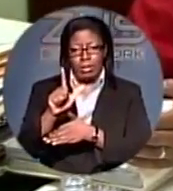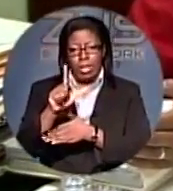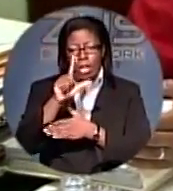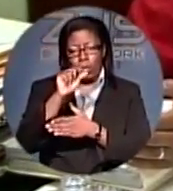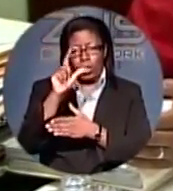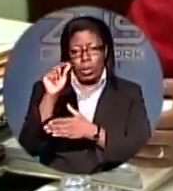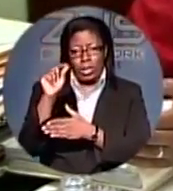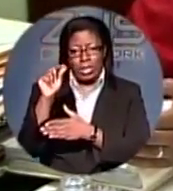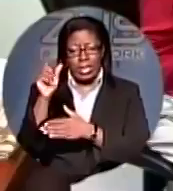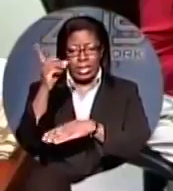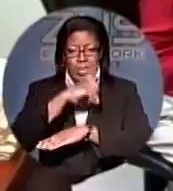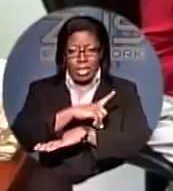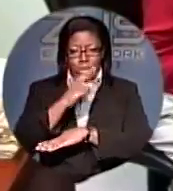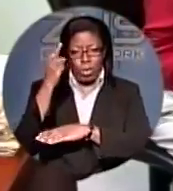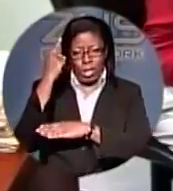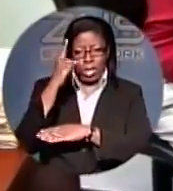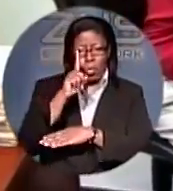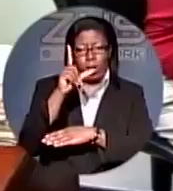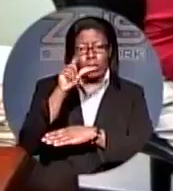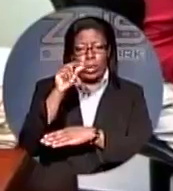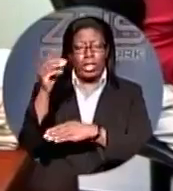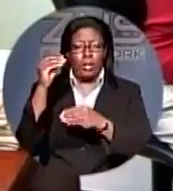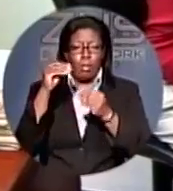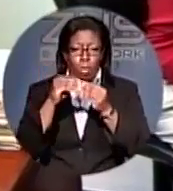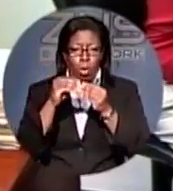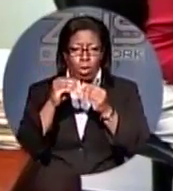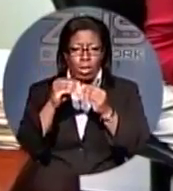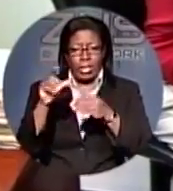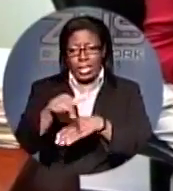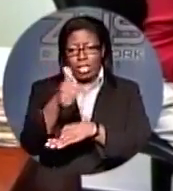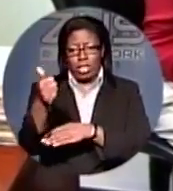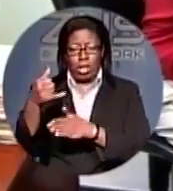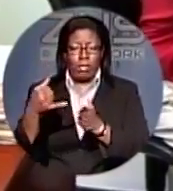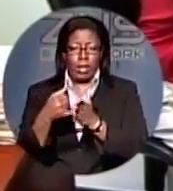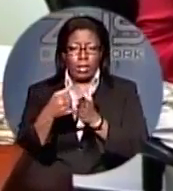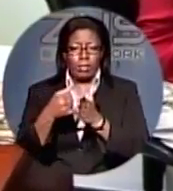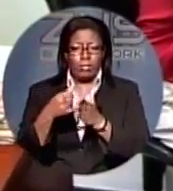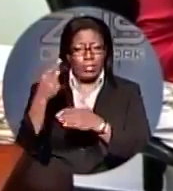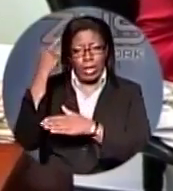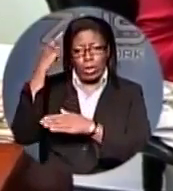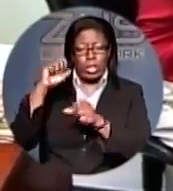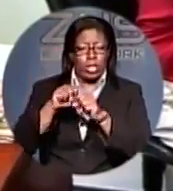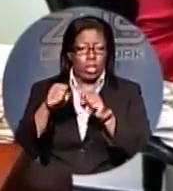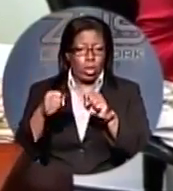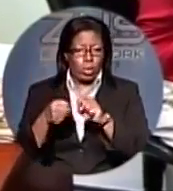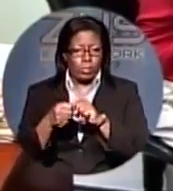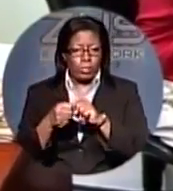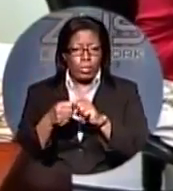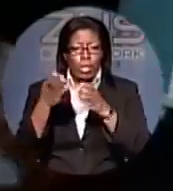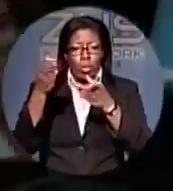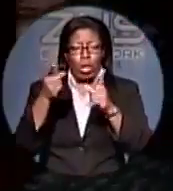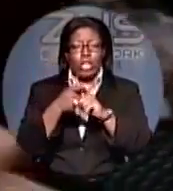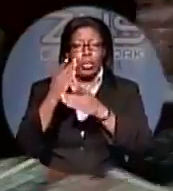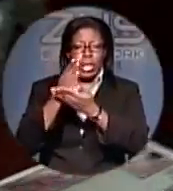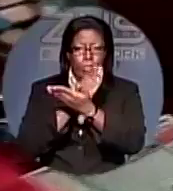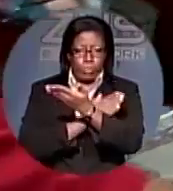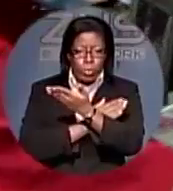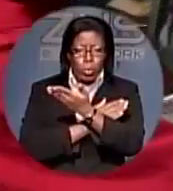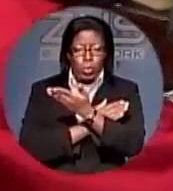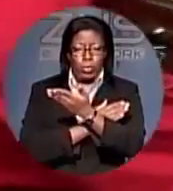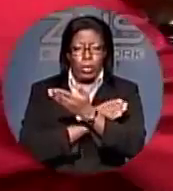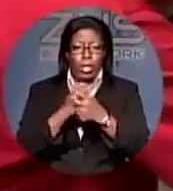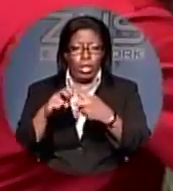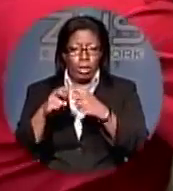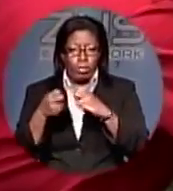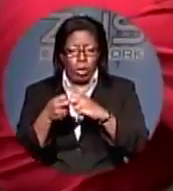more? I don't think so. Sands says the government has drafted new legislation to improve the situation that will be presented